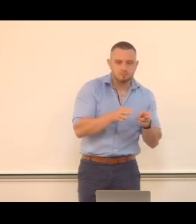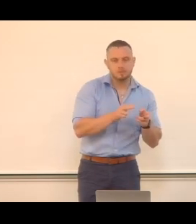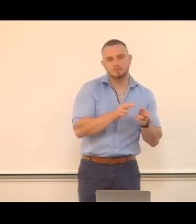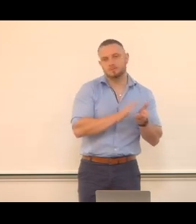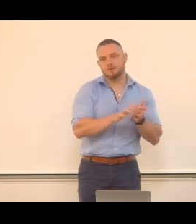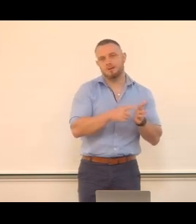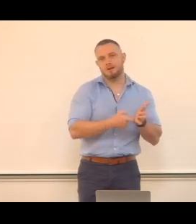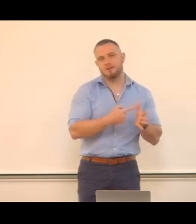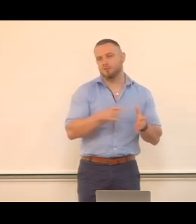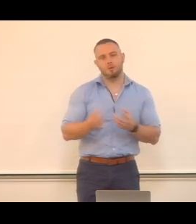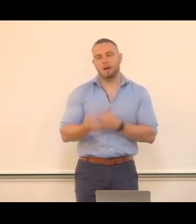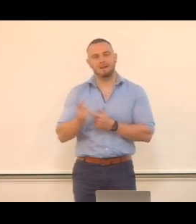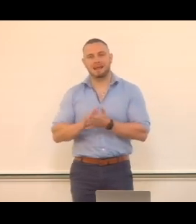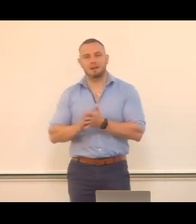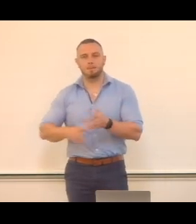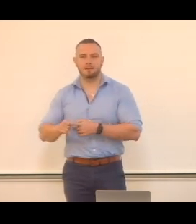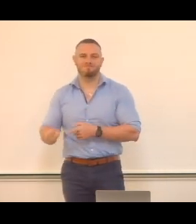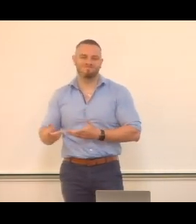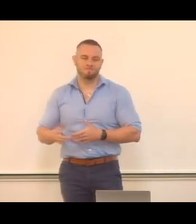not going to really find that there.